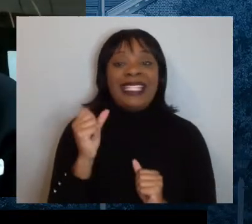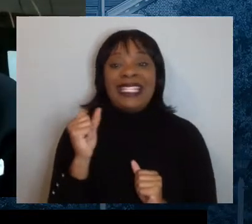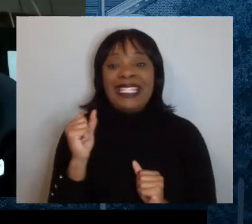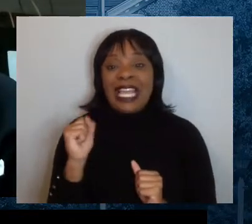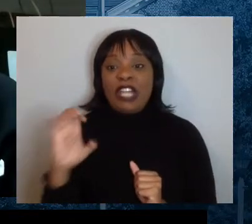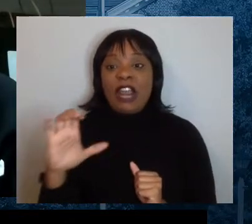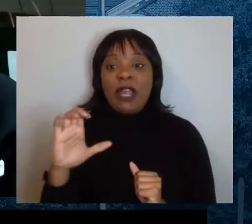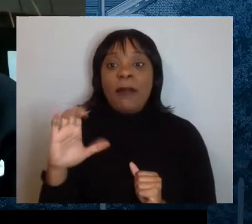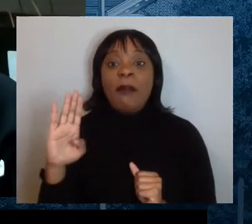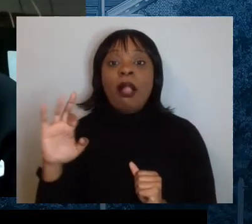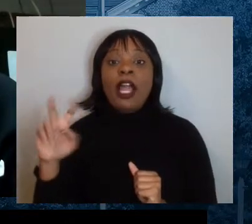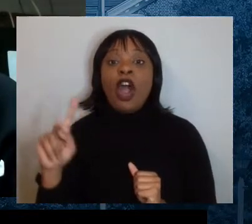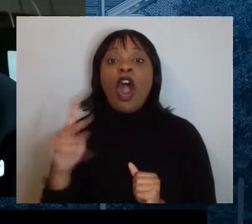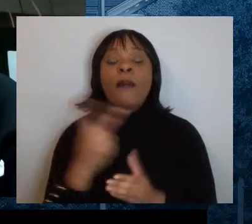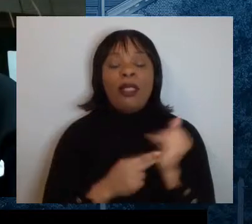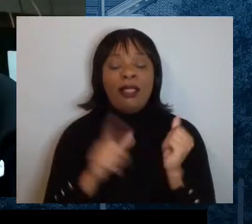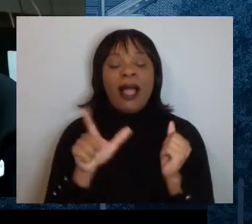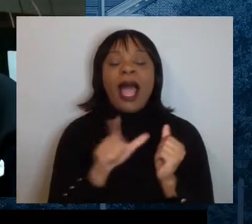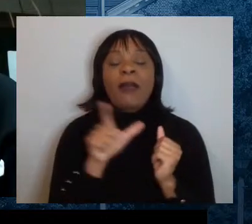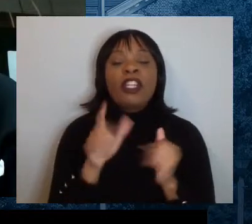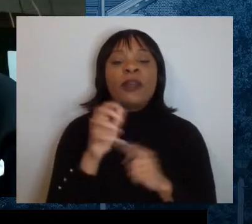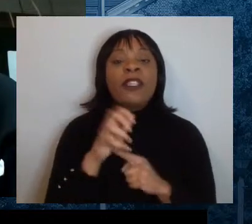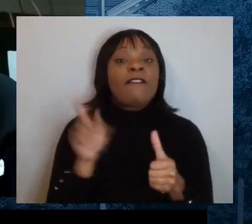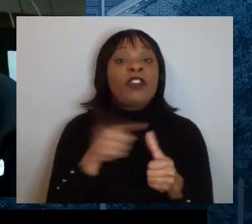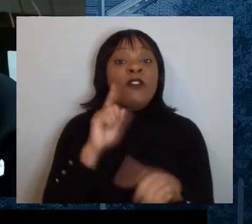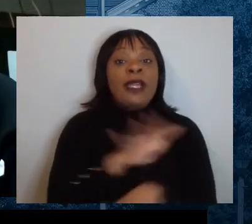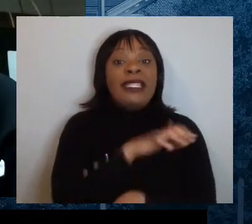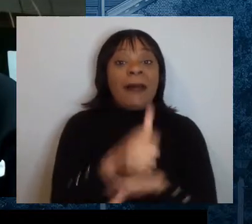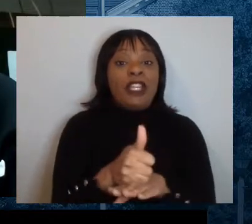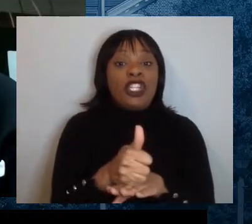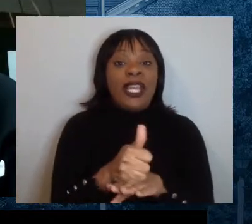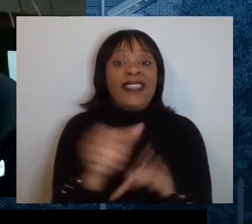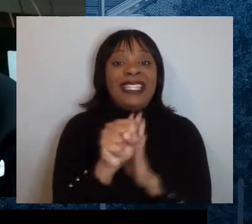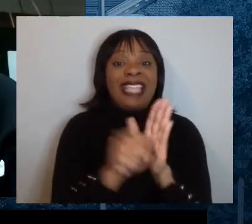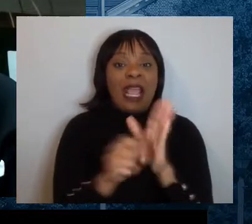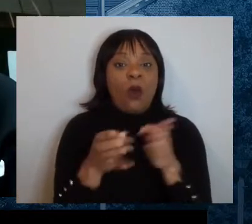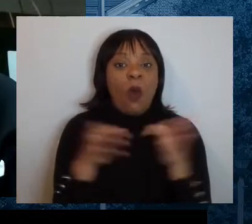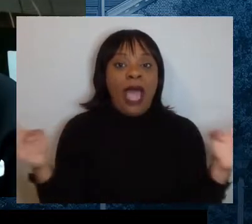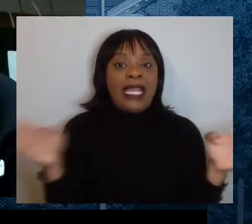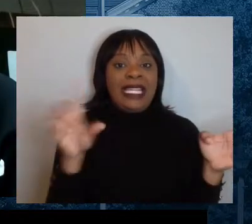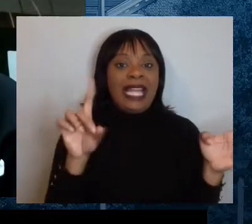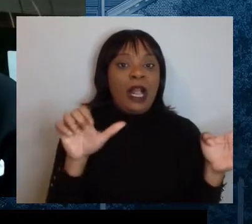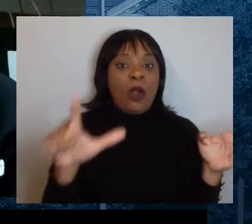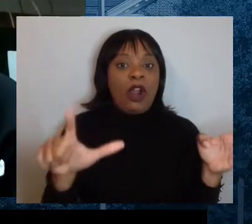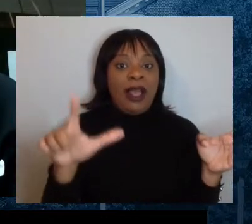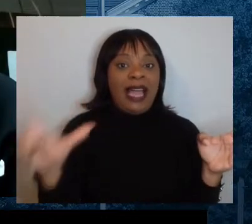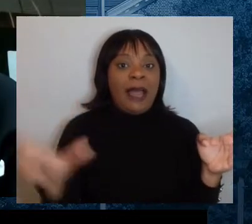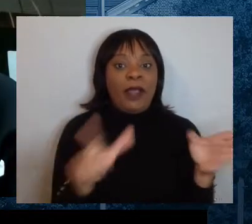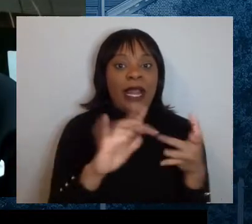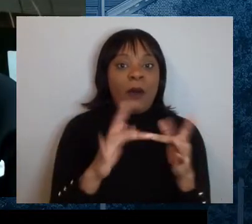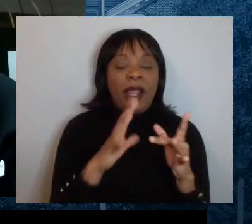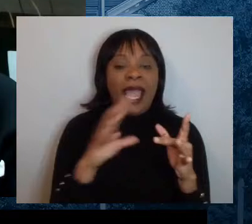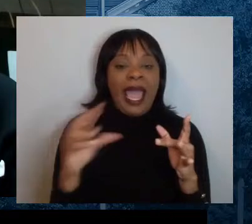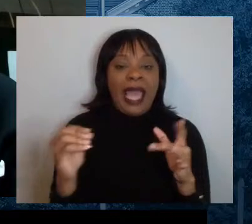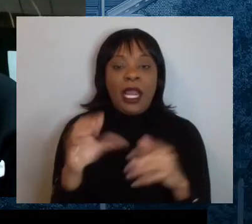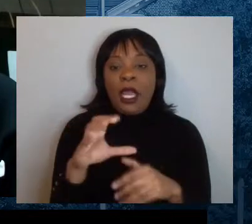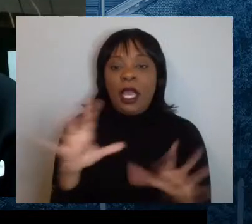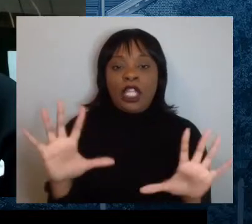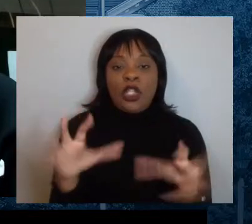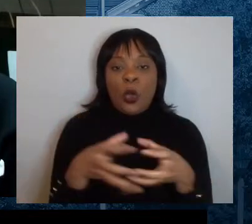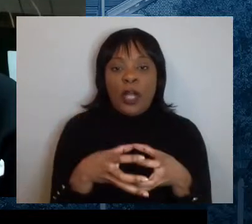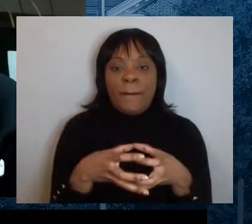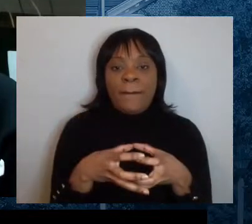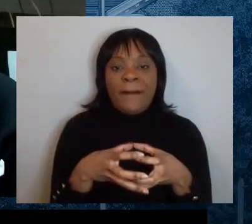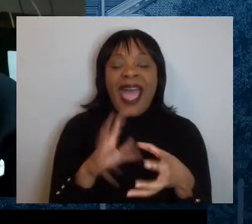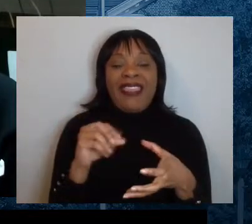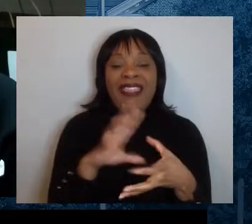champions. First, for establishing the statewide Delaware Library Network and Consortium. And that network enables us